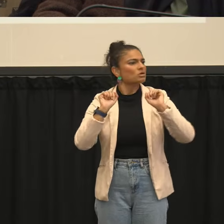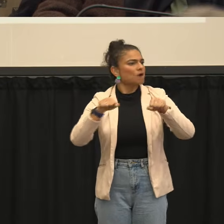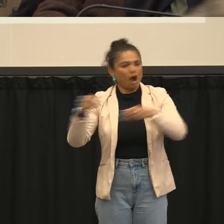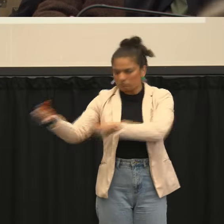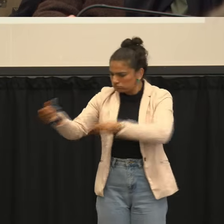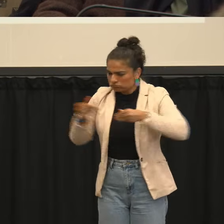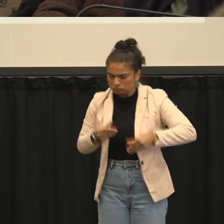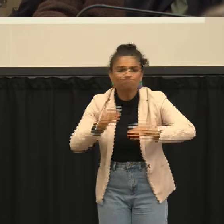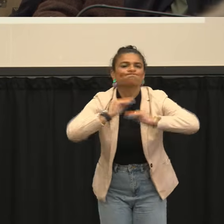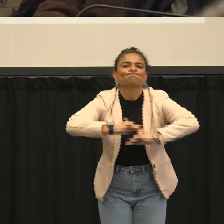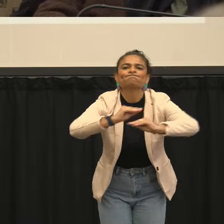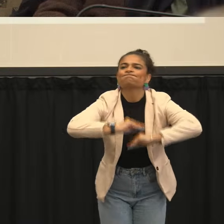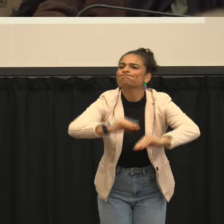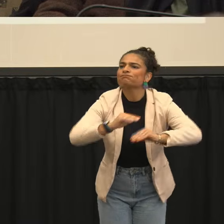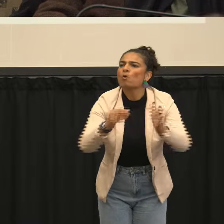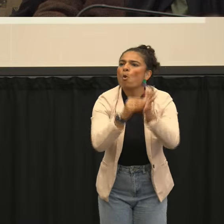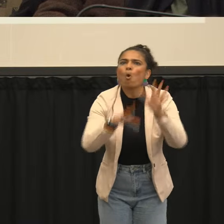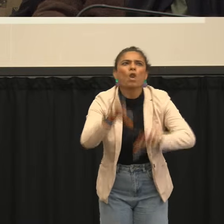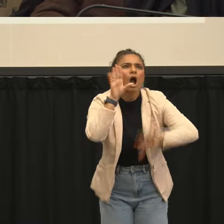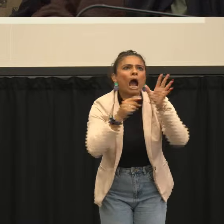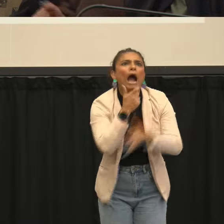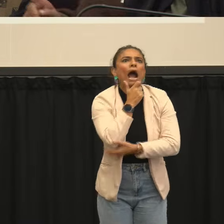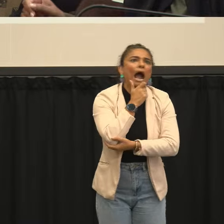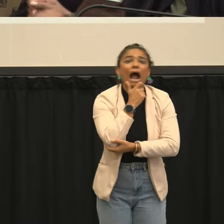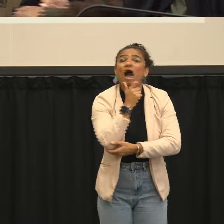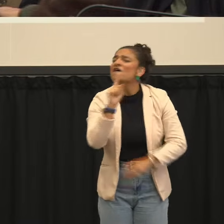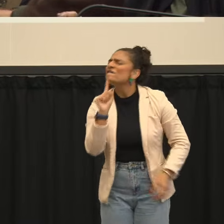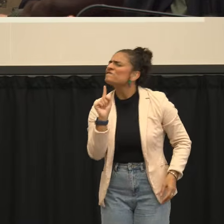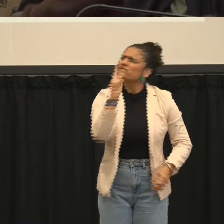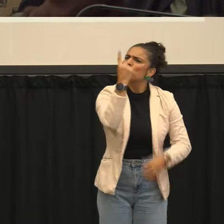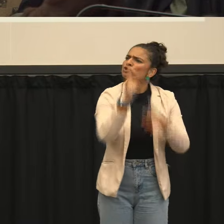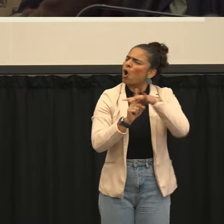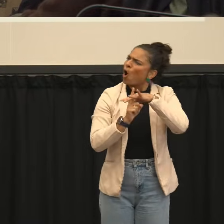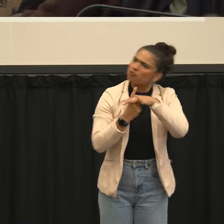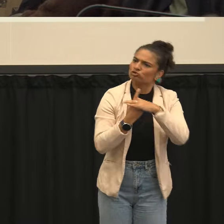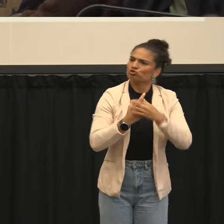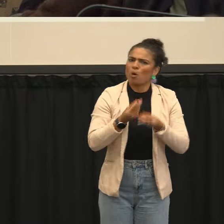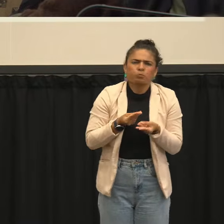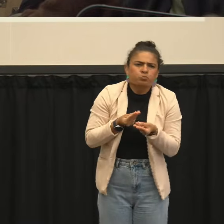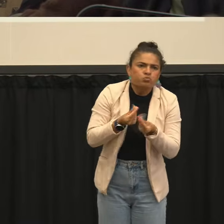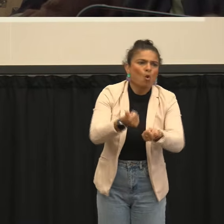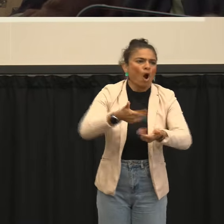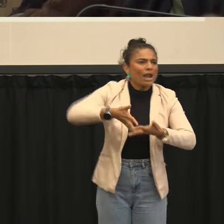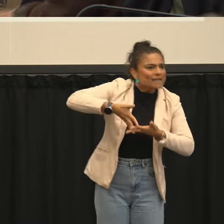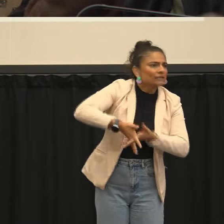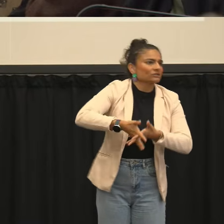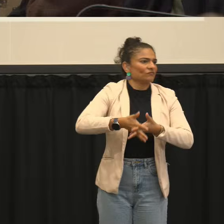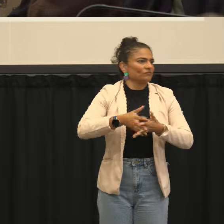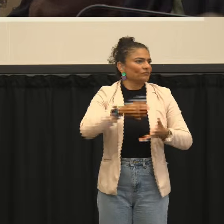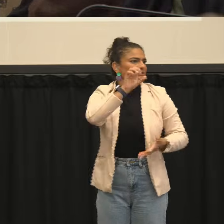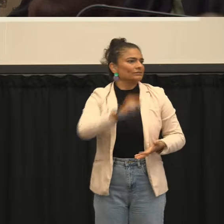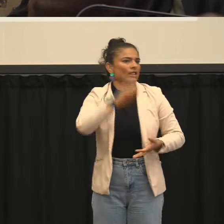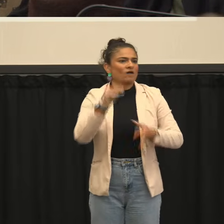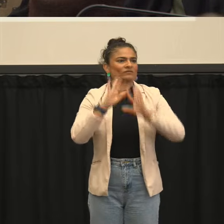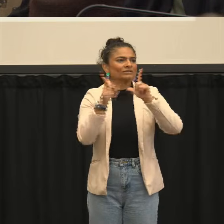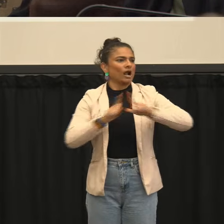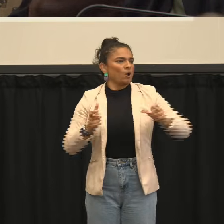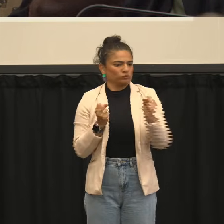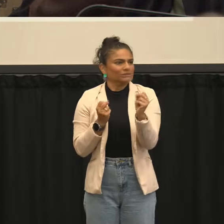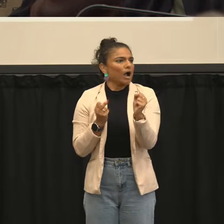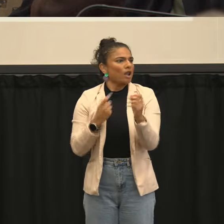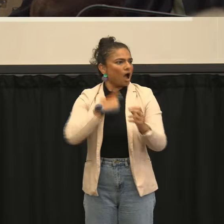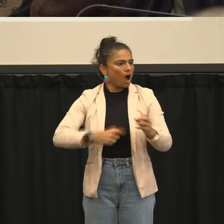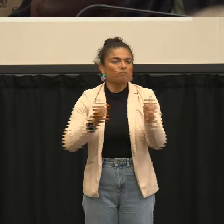use the material to teach SASL. The first or regional project that when we